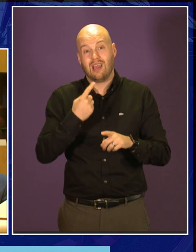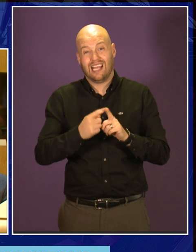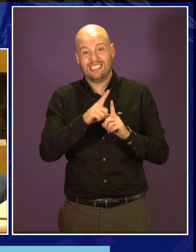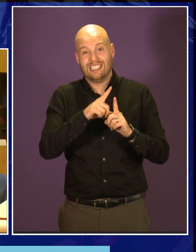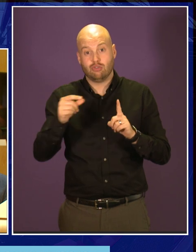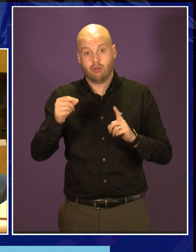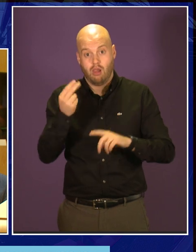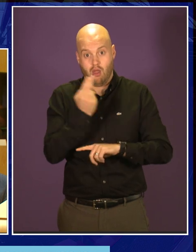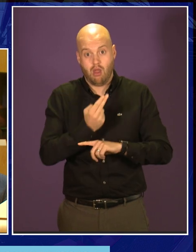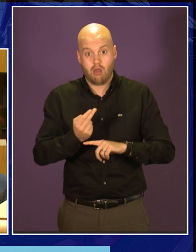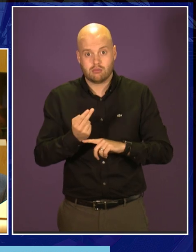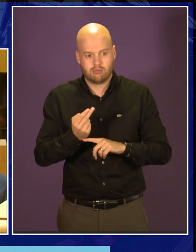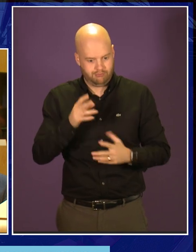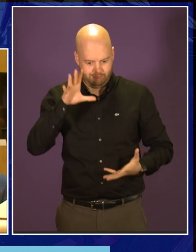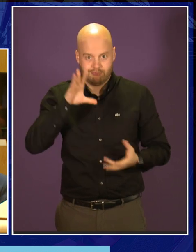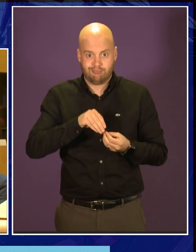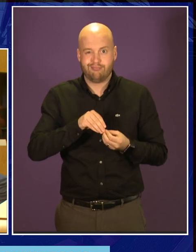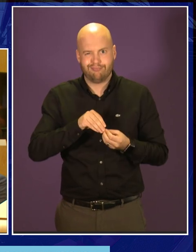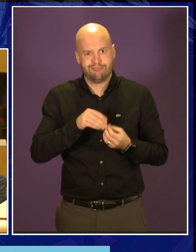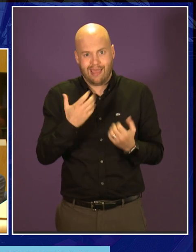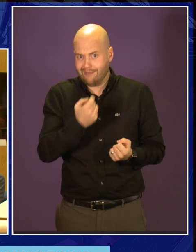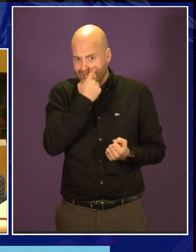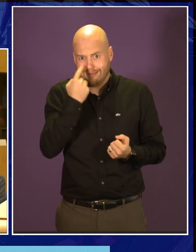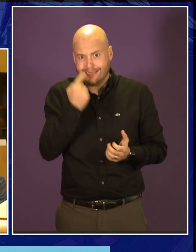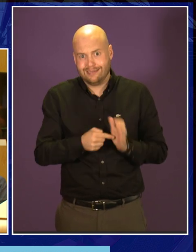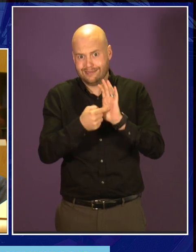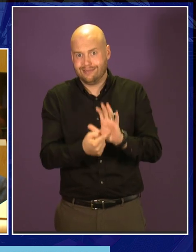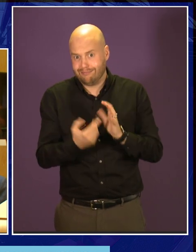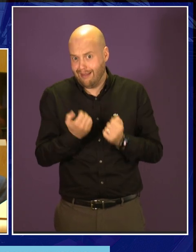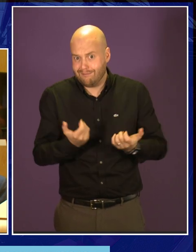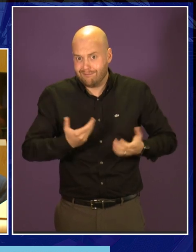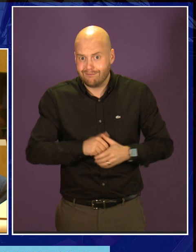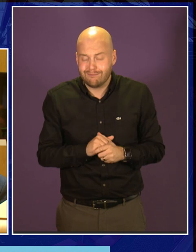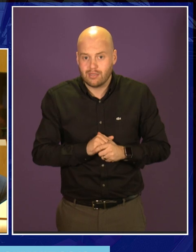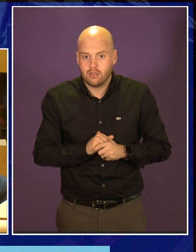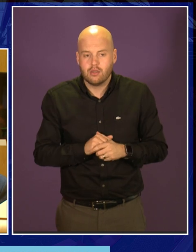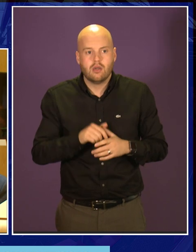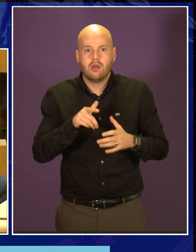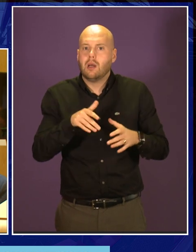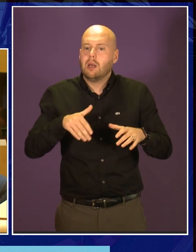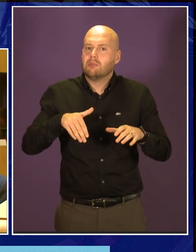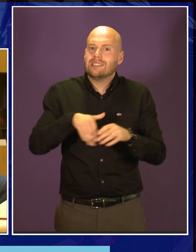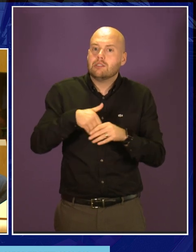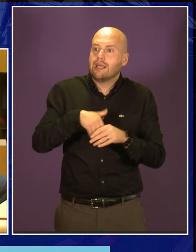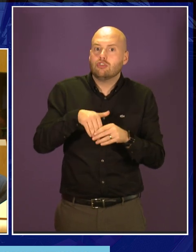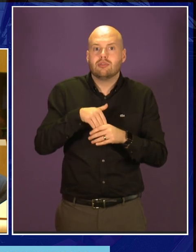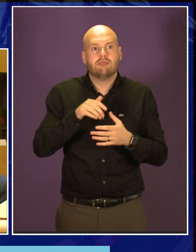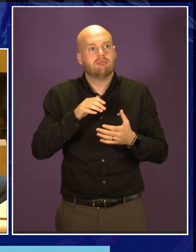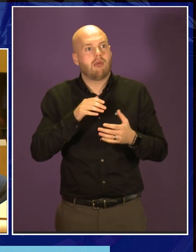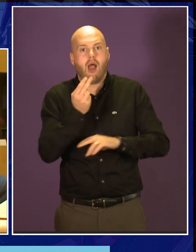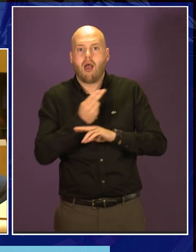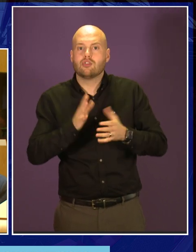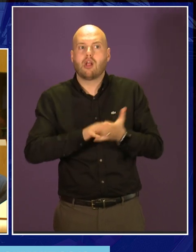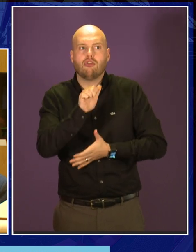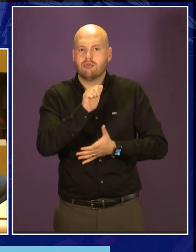forms. So I think we can now say unequivocally that the evidence is there. Participation in arts and culture really